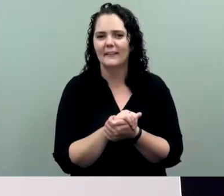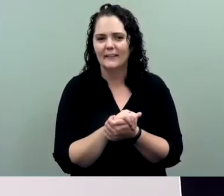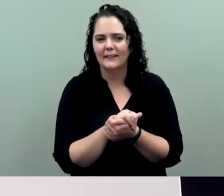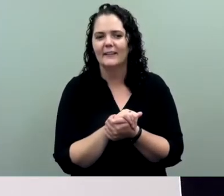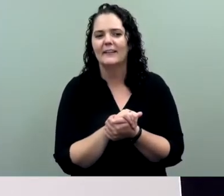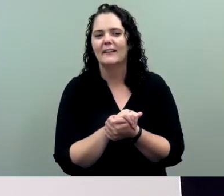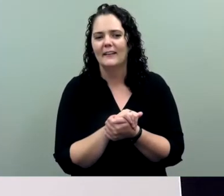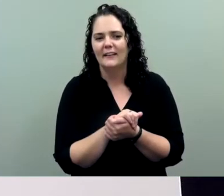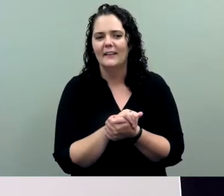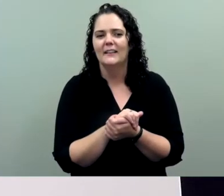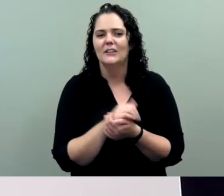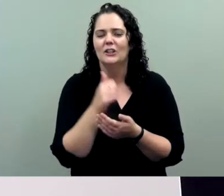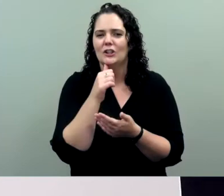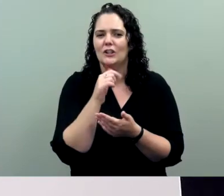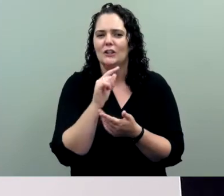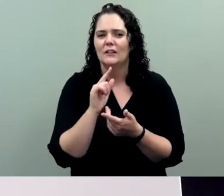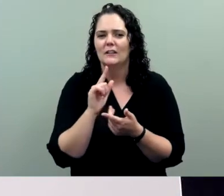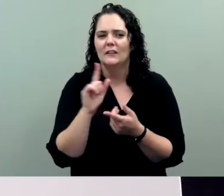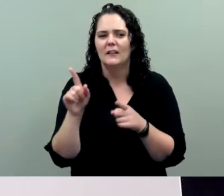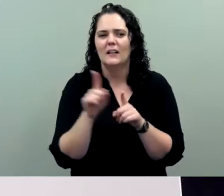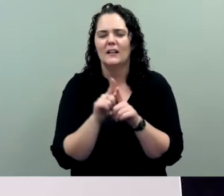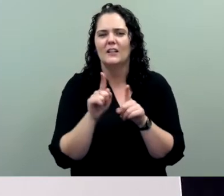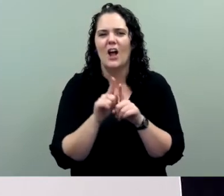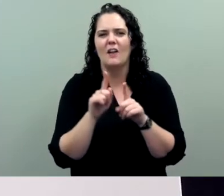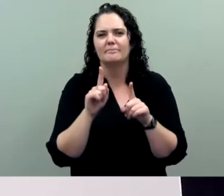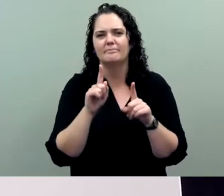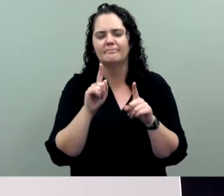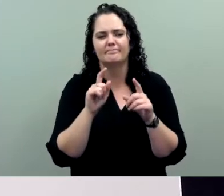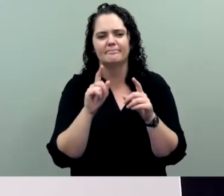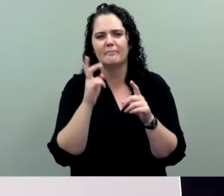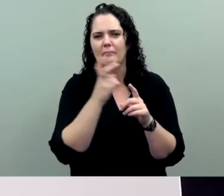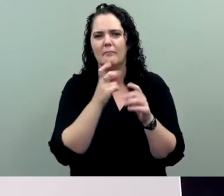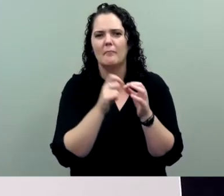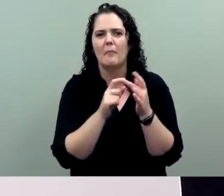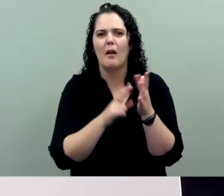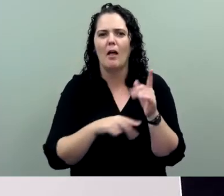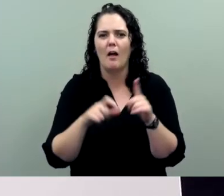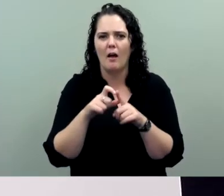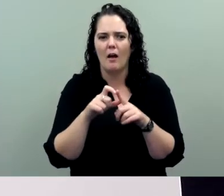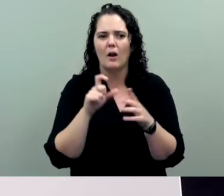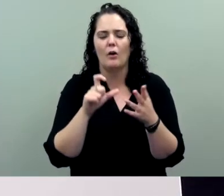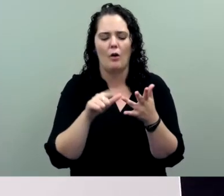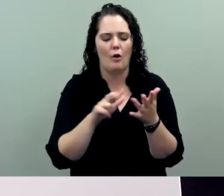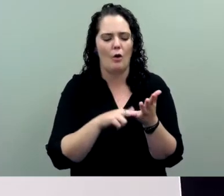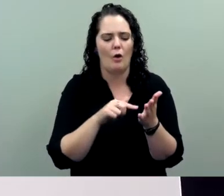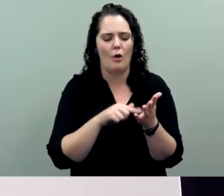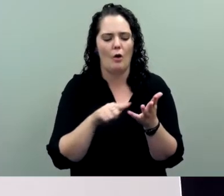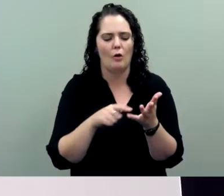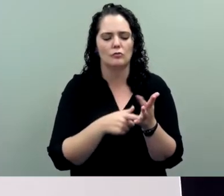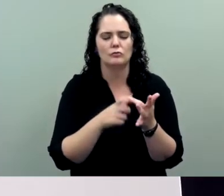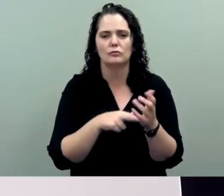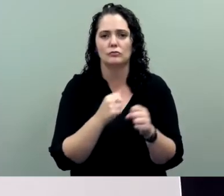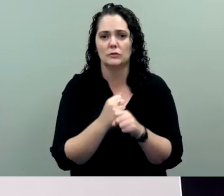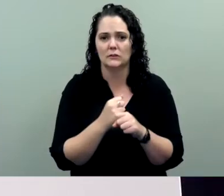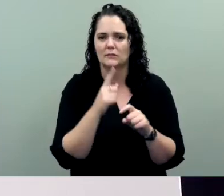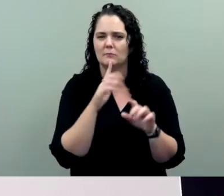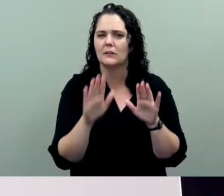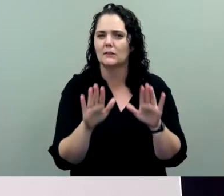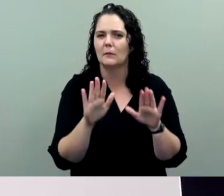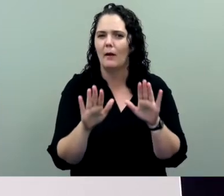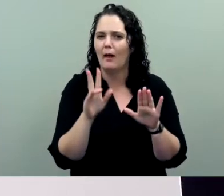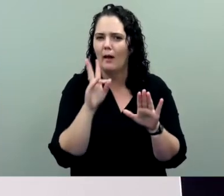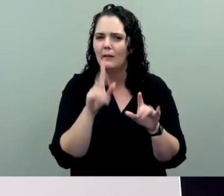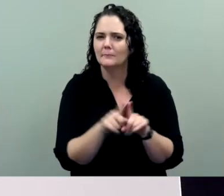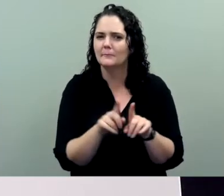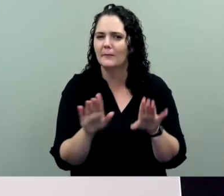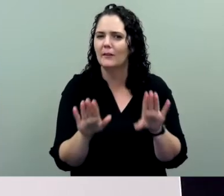and using techniques like blind contour. And this should give you some very similar kind of effects to what you got then. So you can see I'm